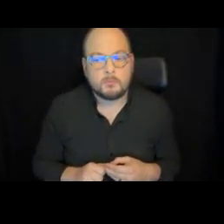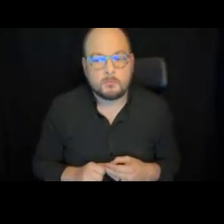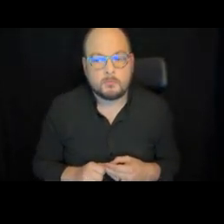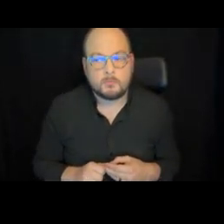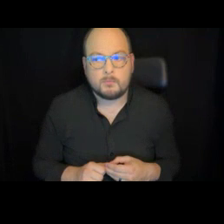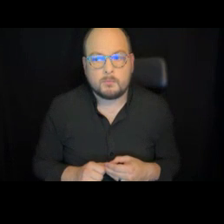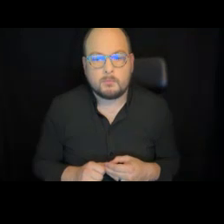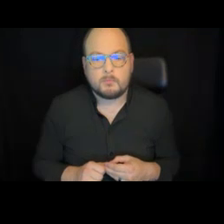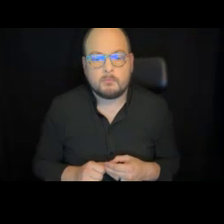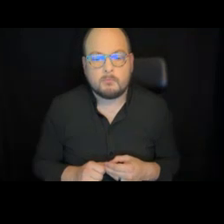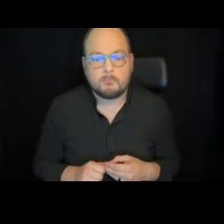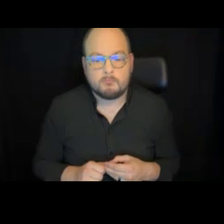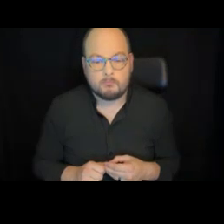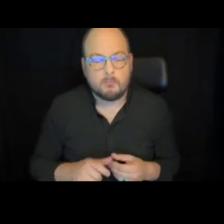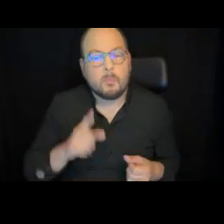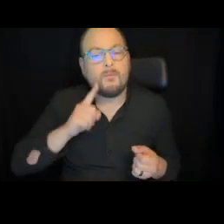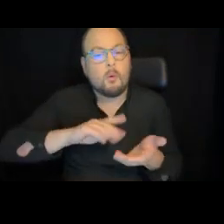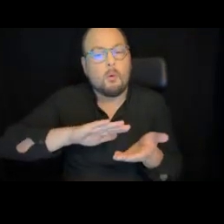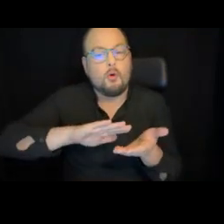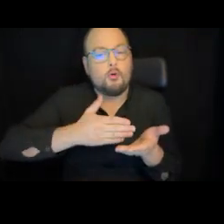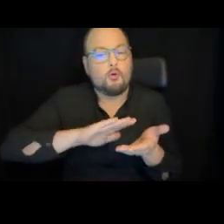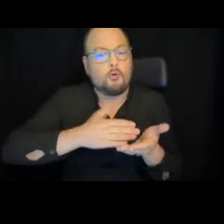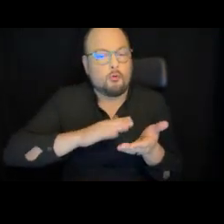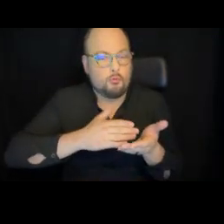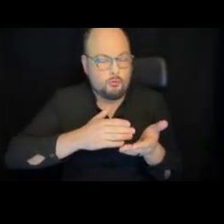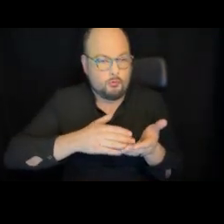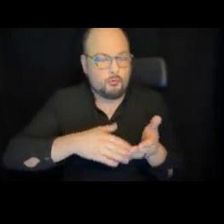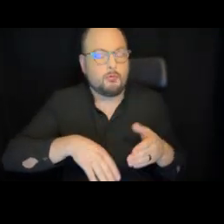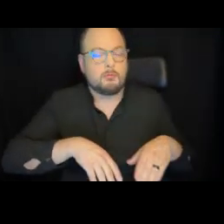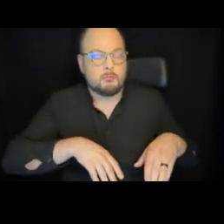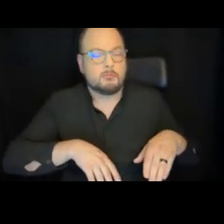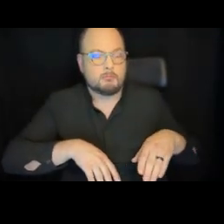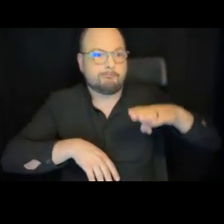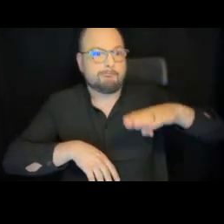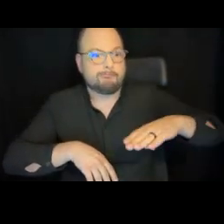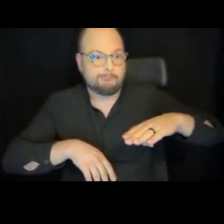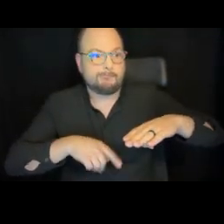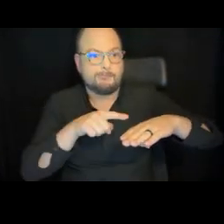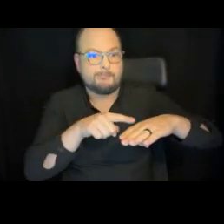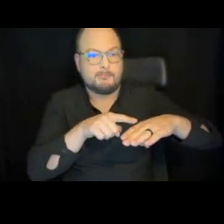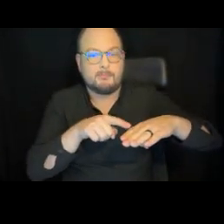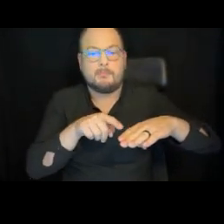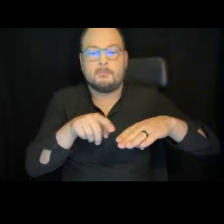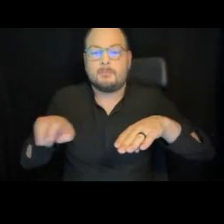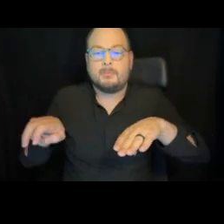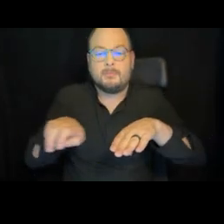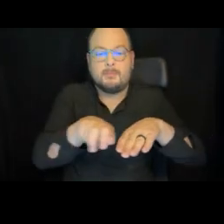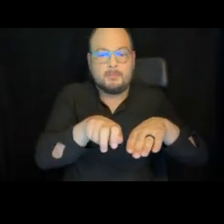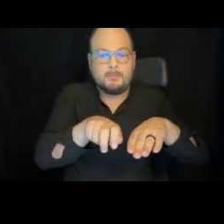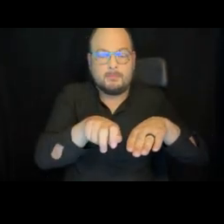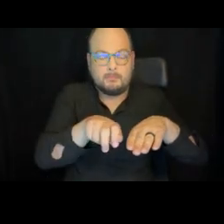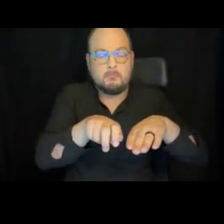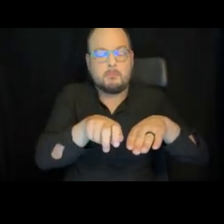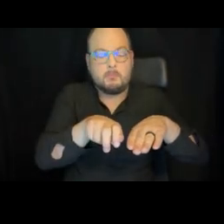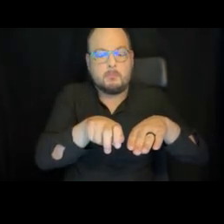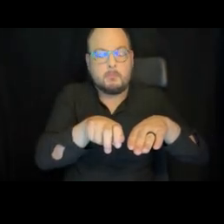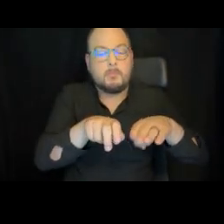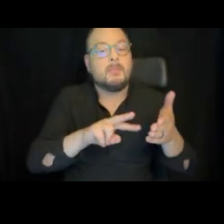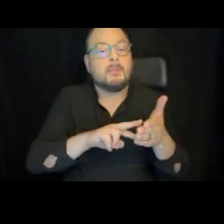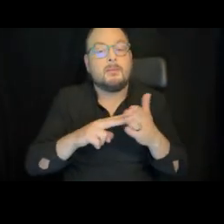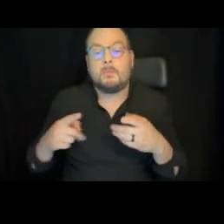Ranges and cooktops, a parallel approach. The parallel approach requires a